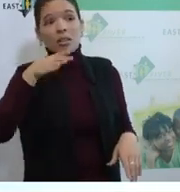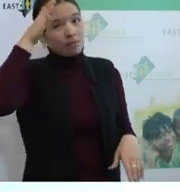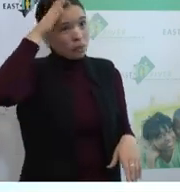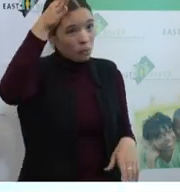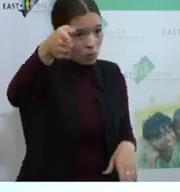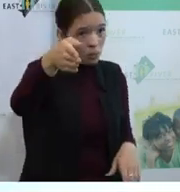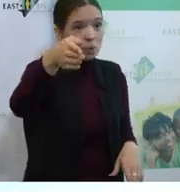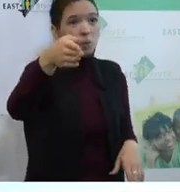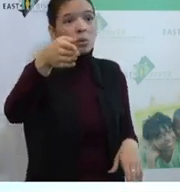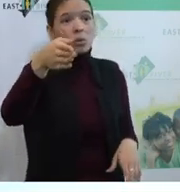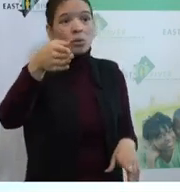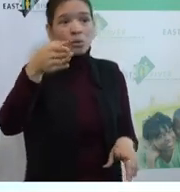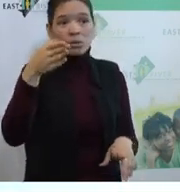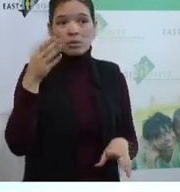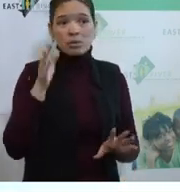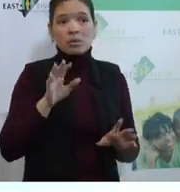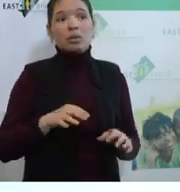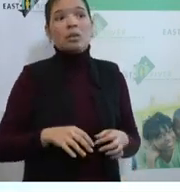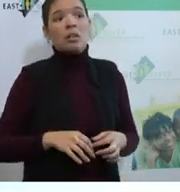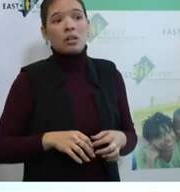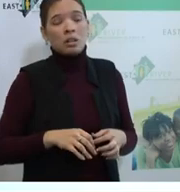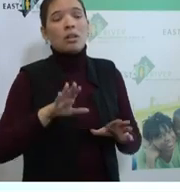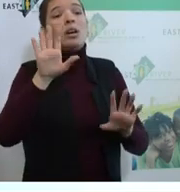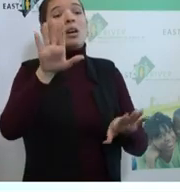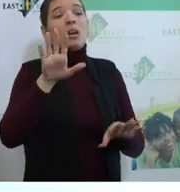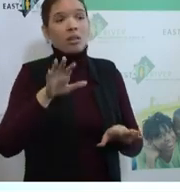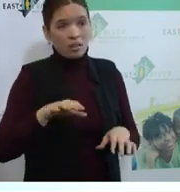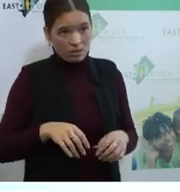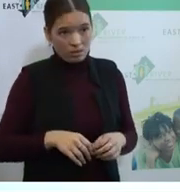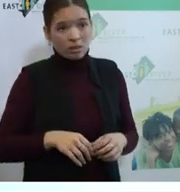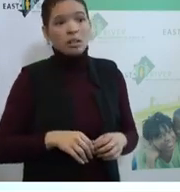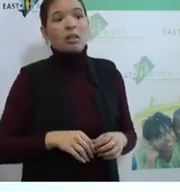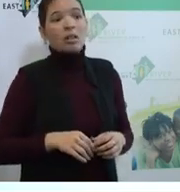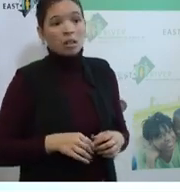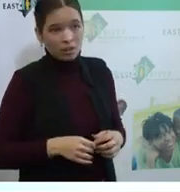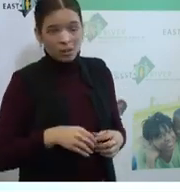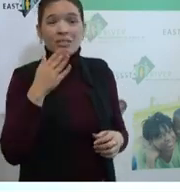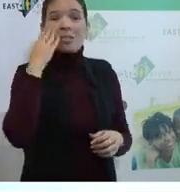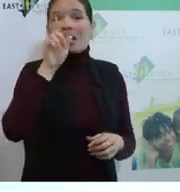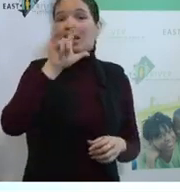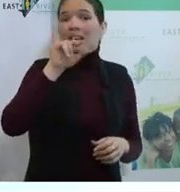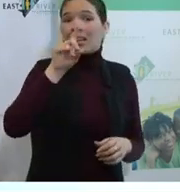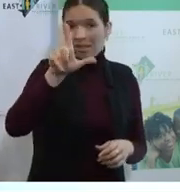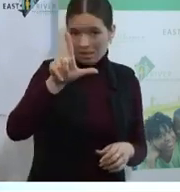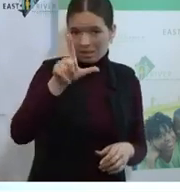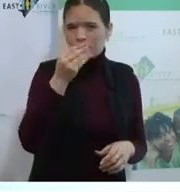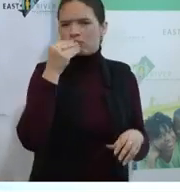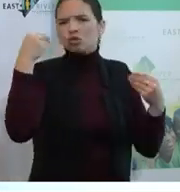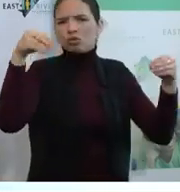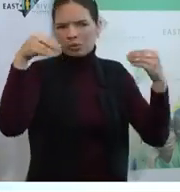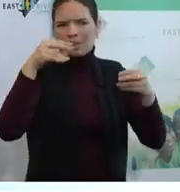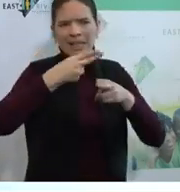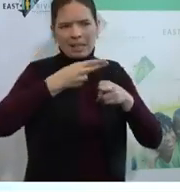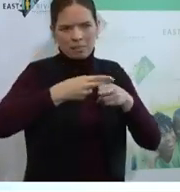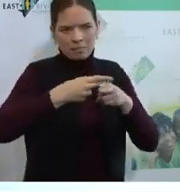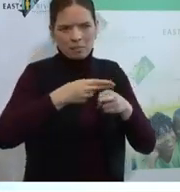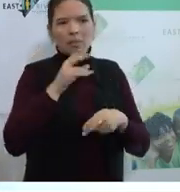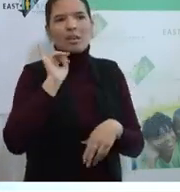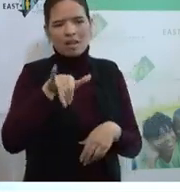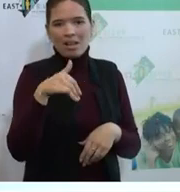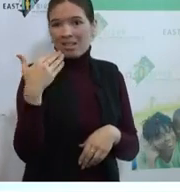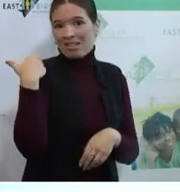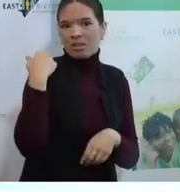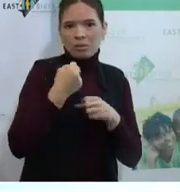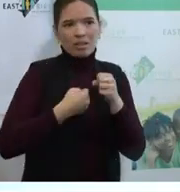at Skyland, the Lidl, which we're very happy about. There hadn't been a full service grocery open in Ward